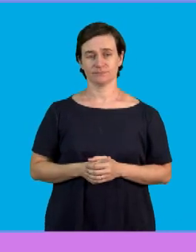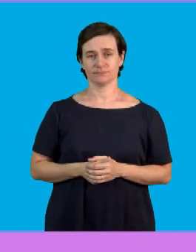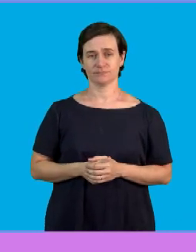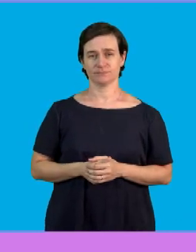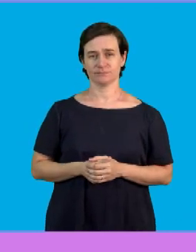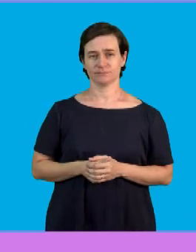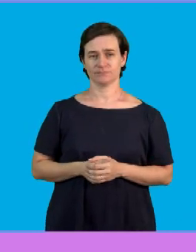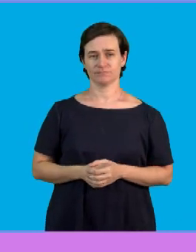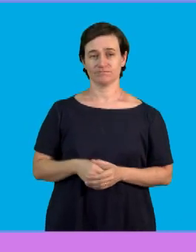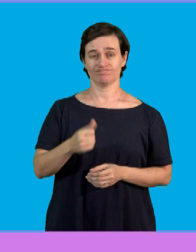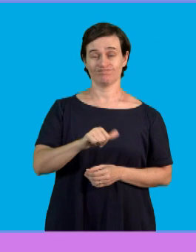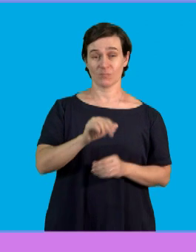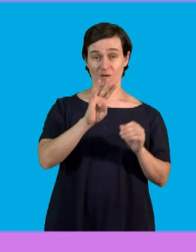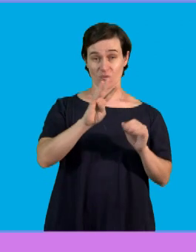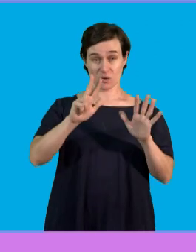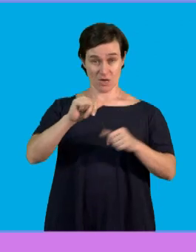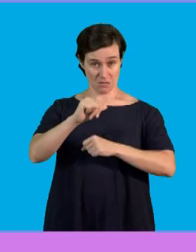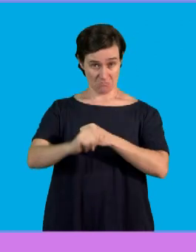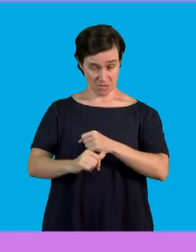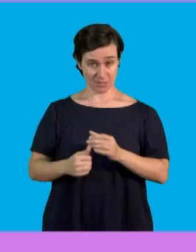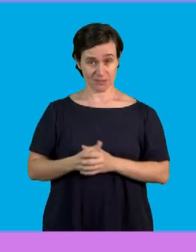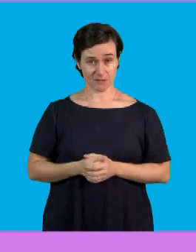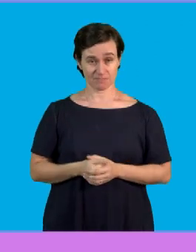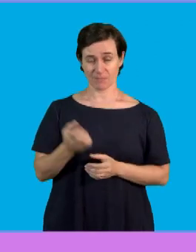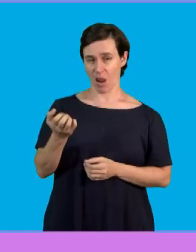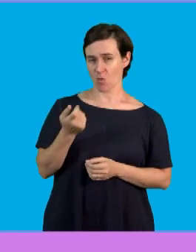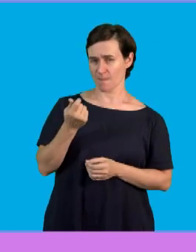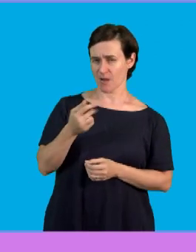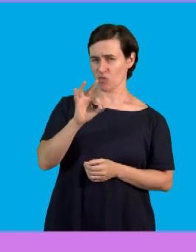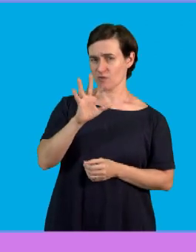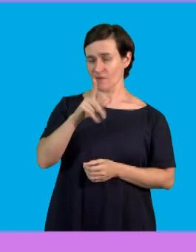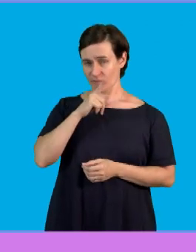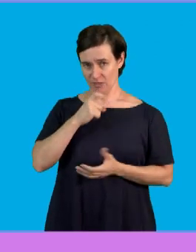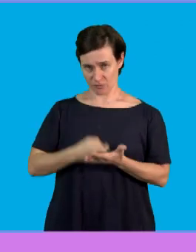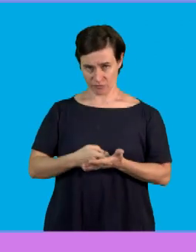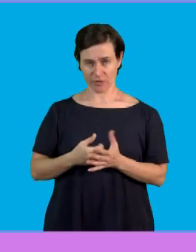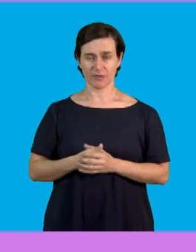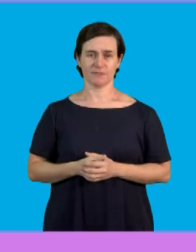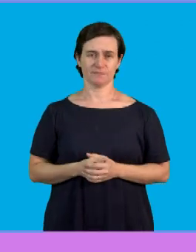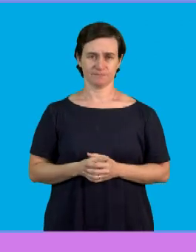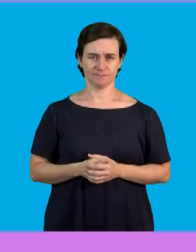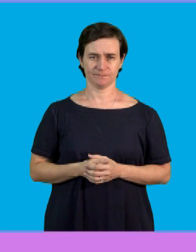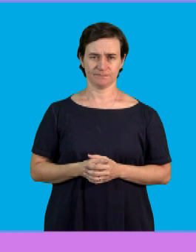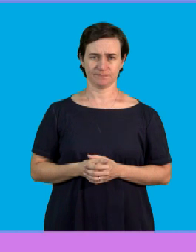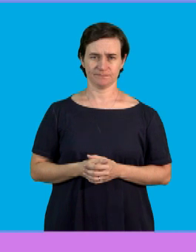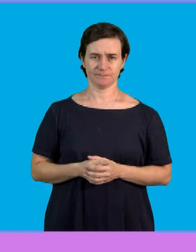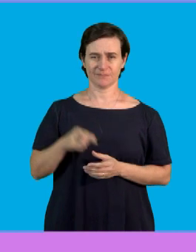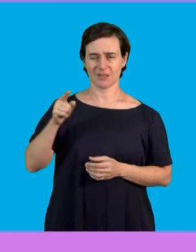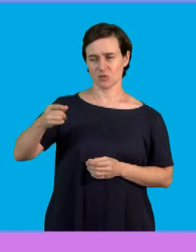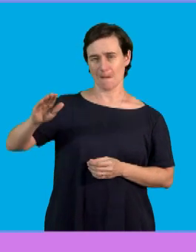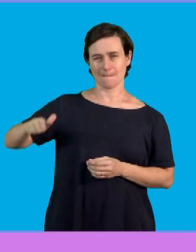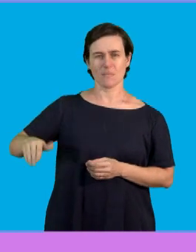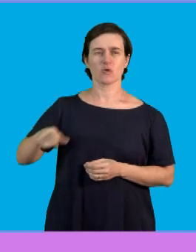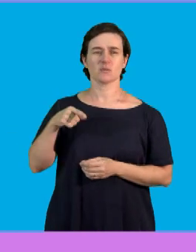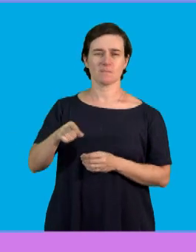this, of which is 48 months, a loan amount of which is 35,000, and these are